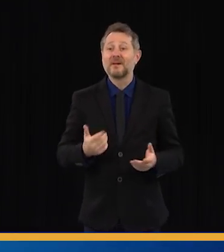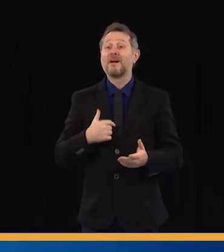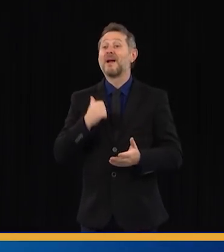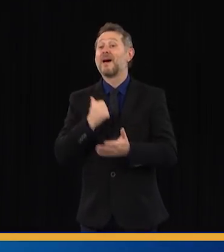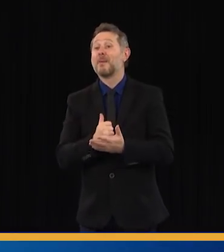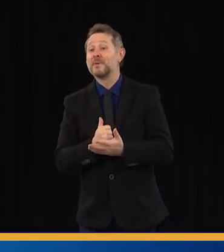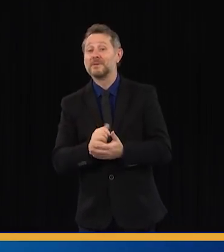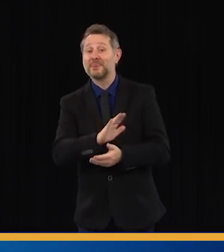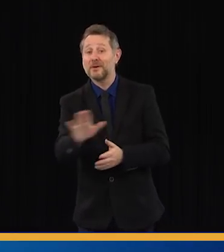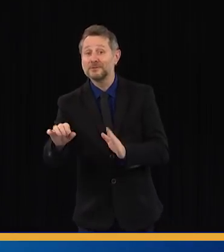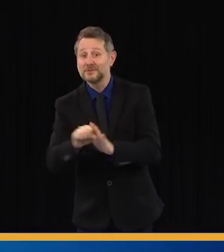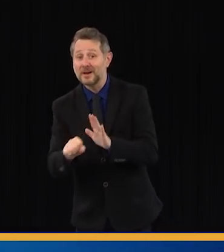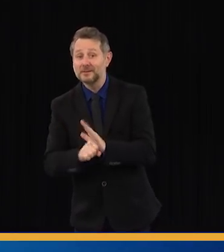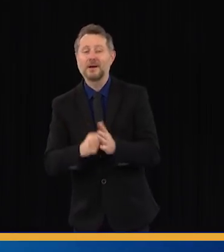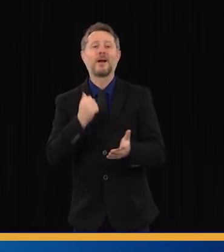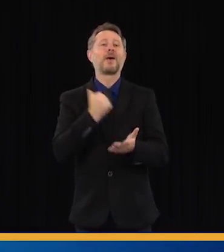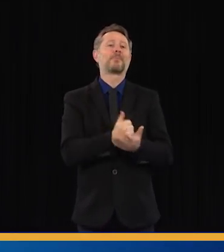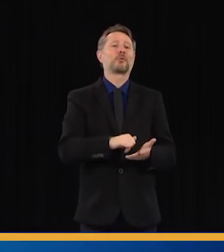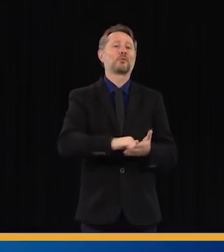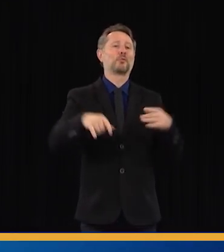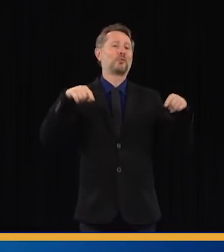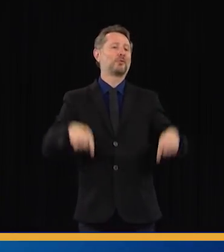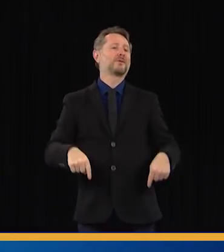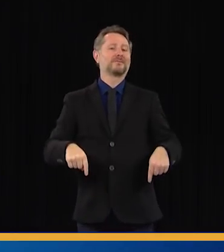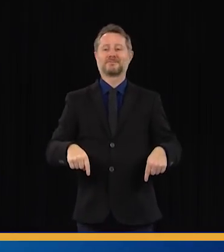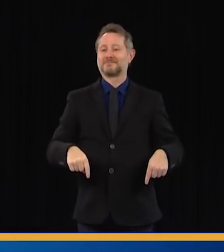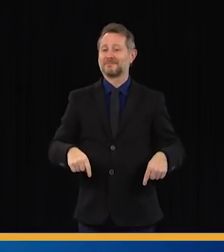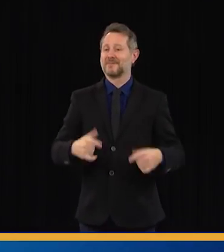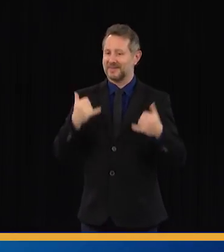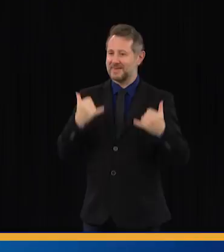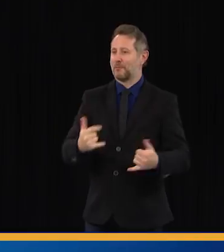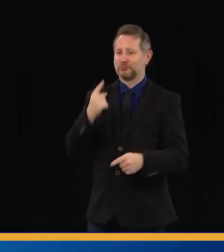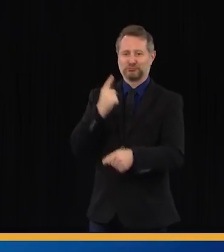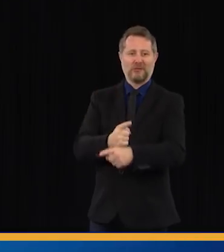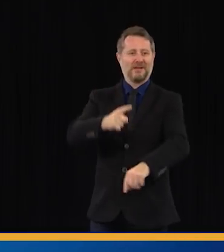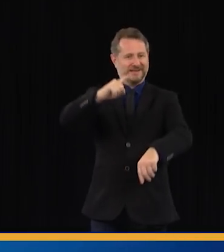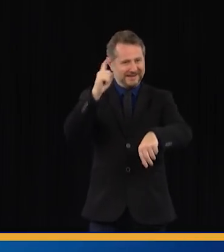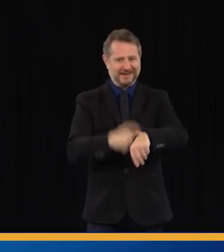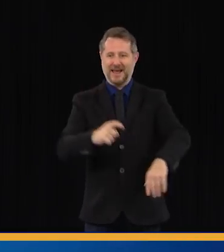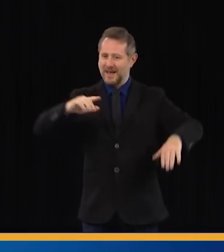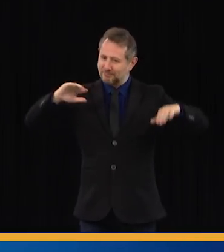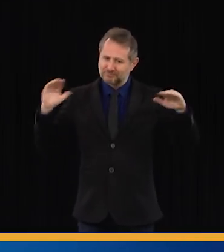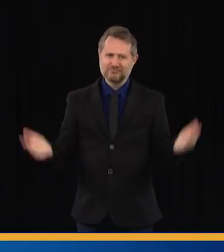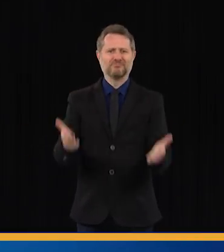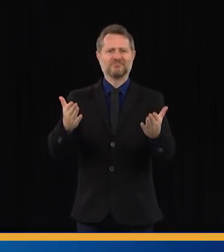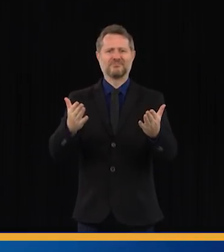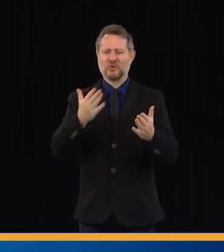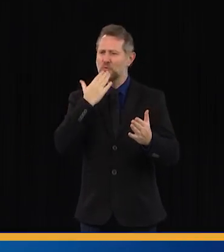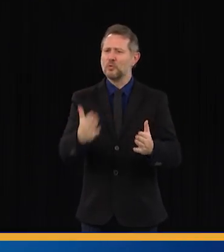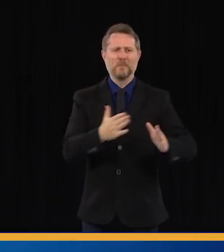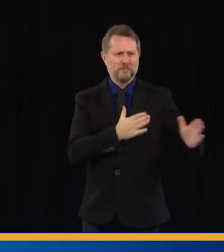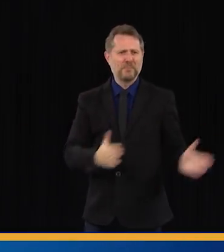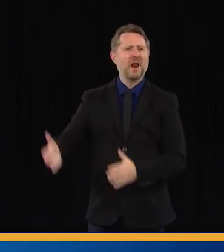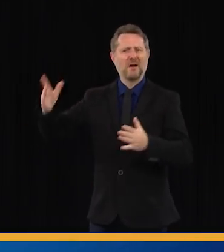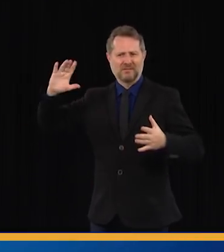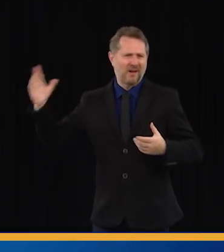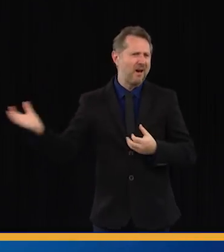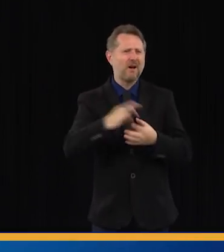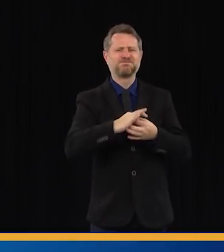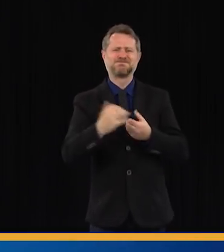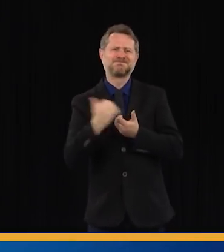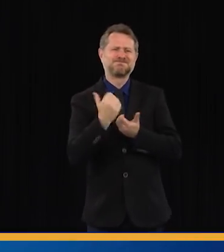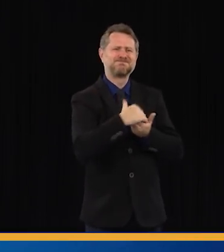my state. And this is a time for smart, competent, effective government. Nothing else